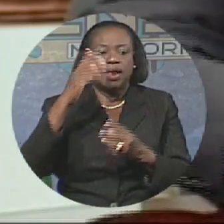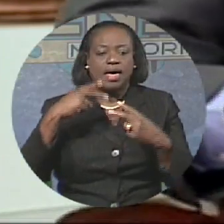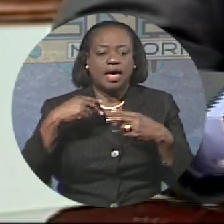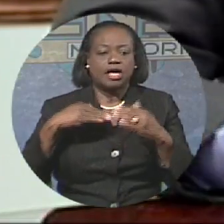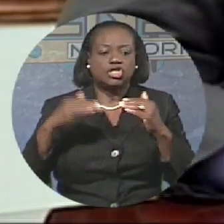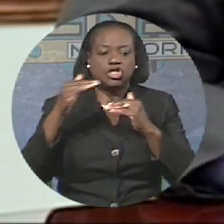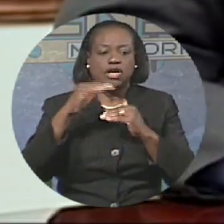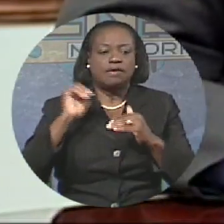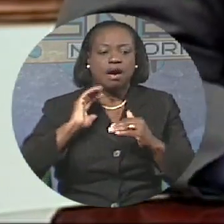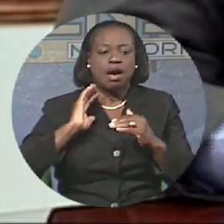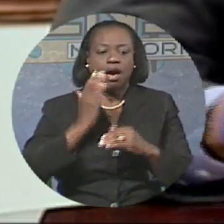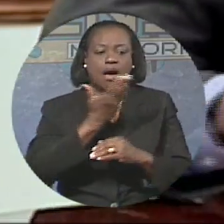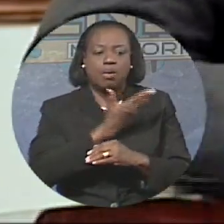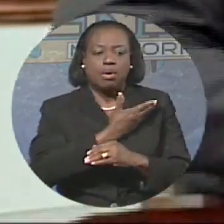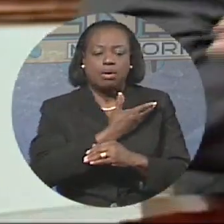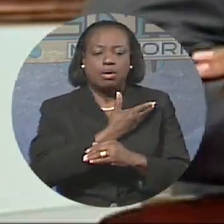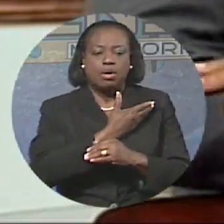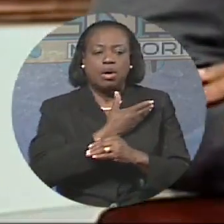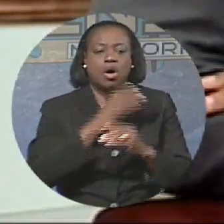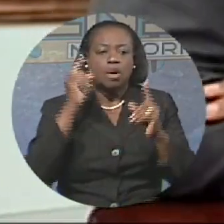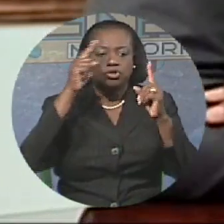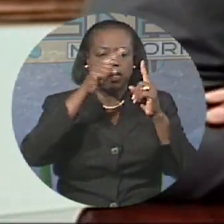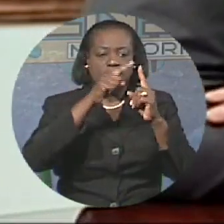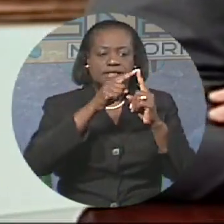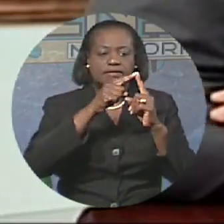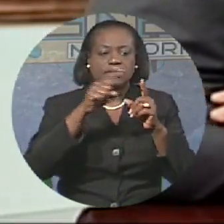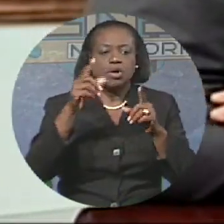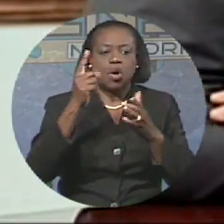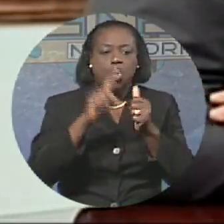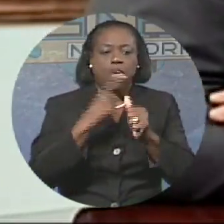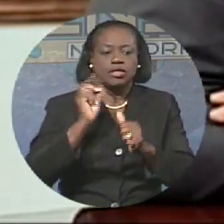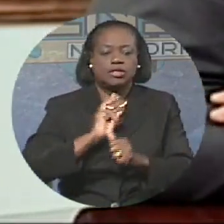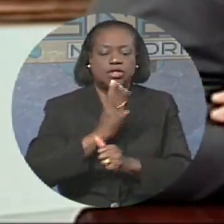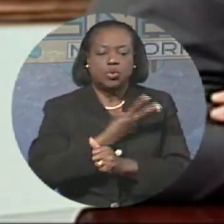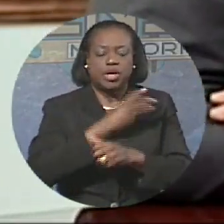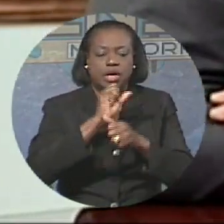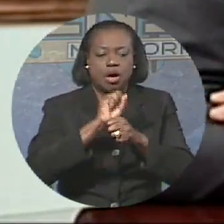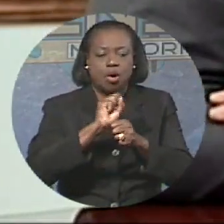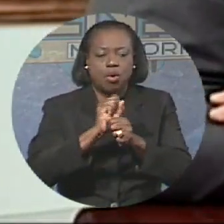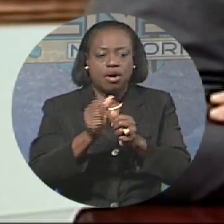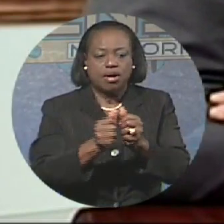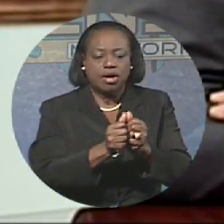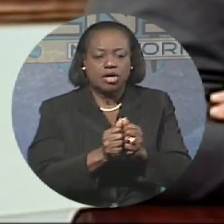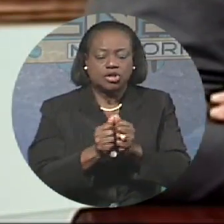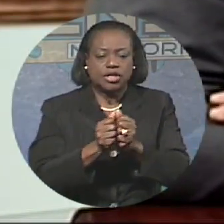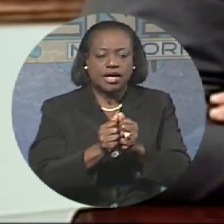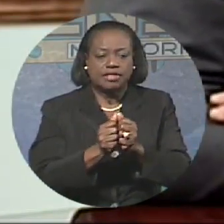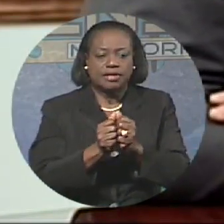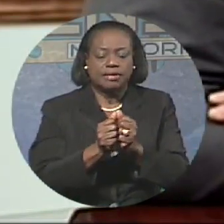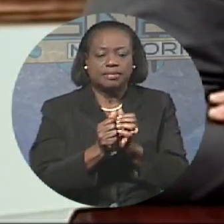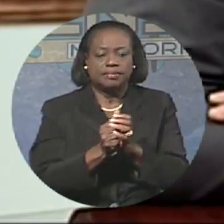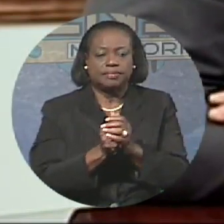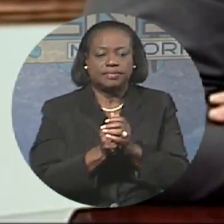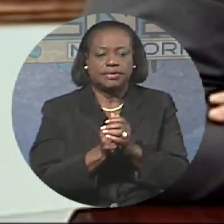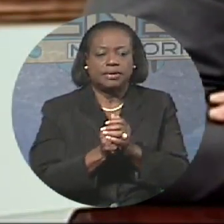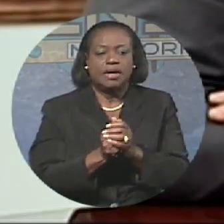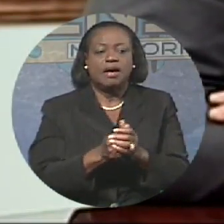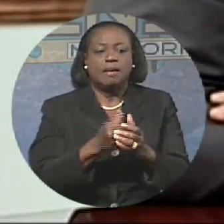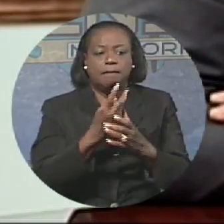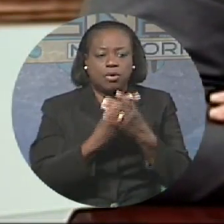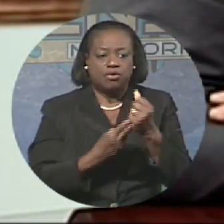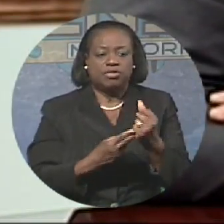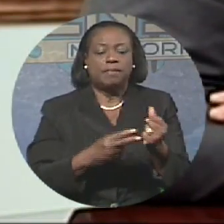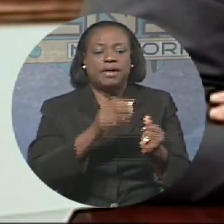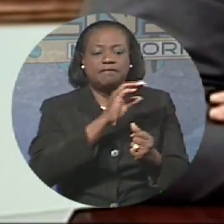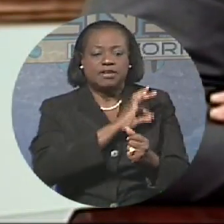as well. And once we work together, it'll make it that much easier for both of us, and the beneficiaries of that, of